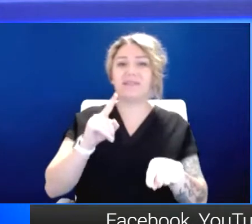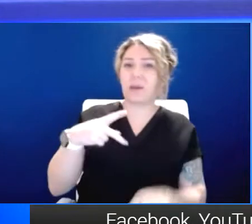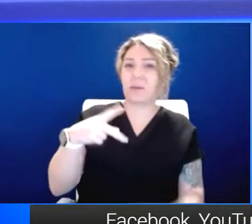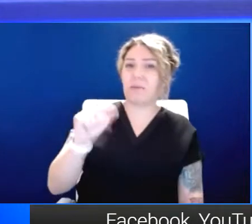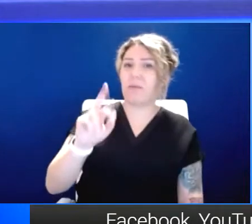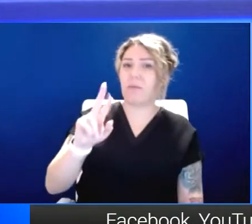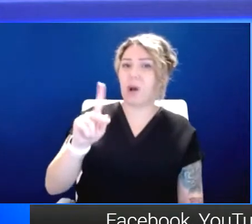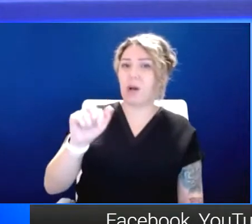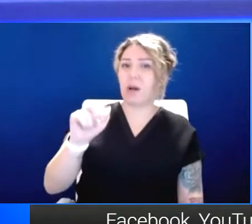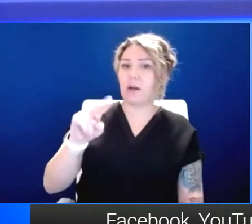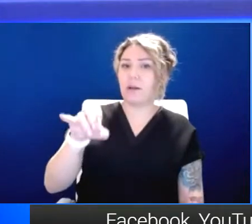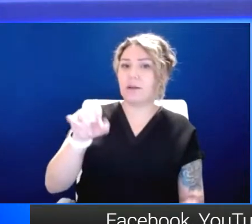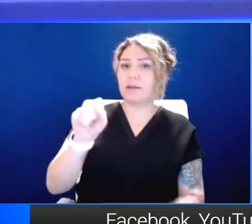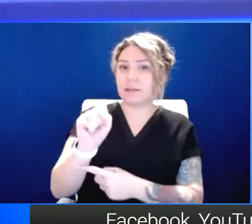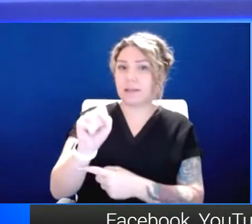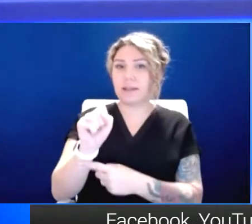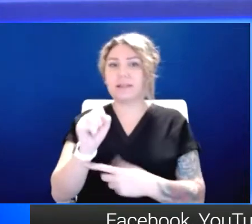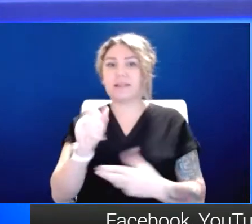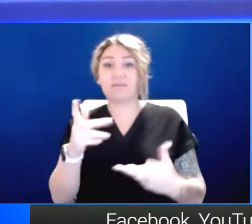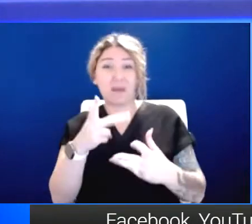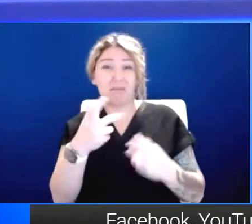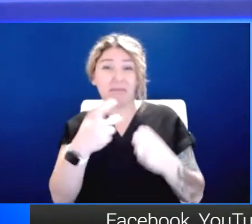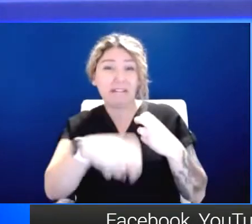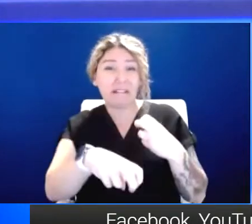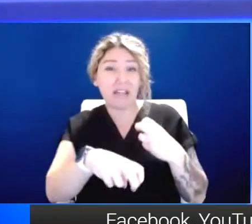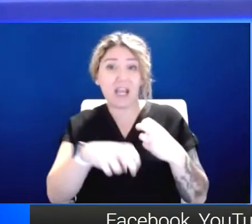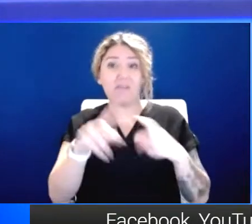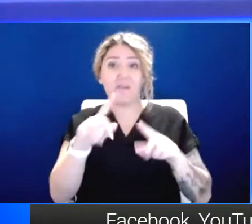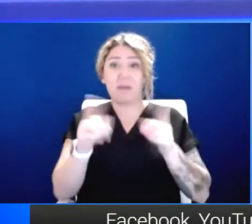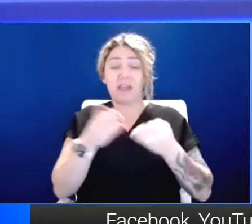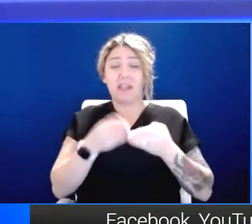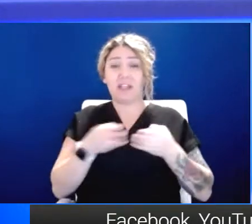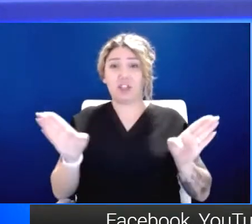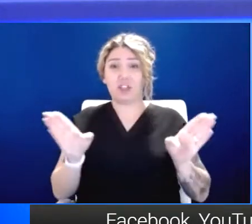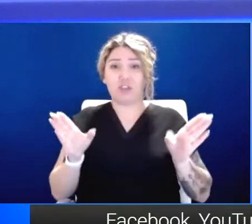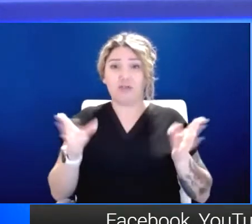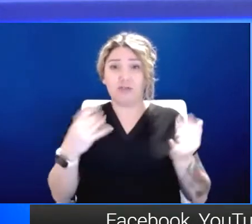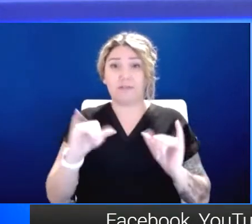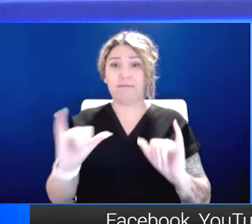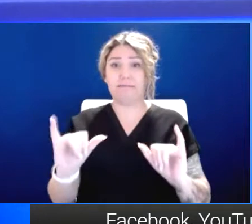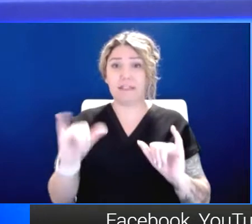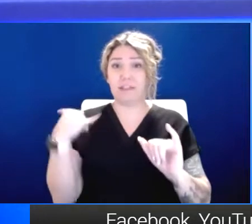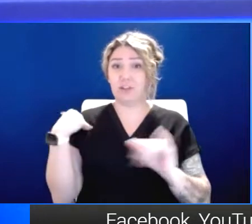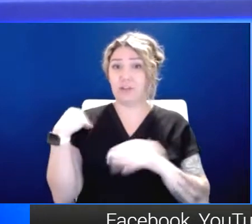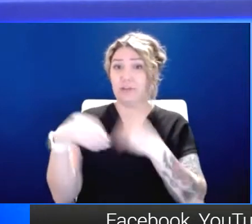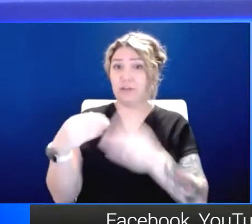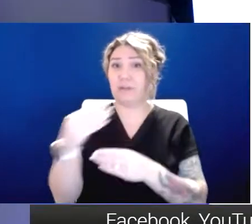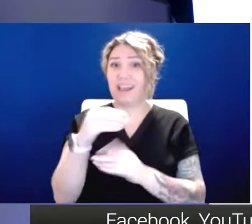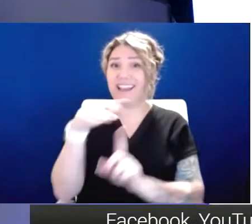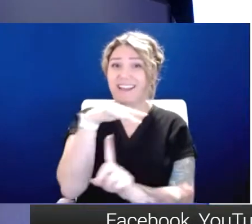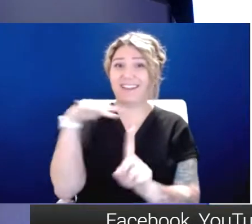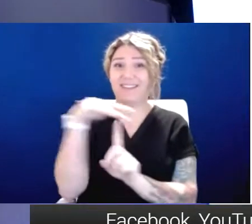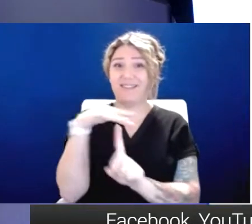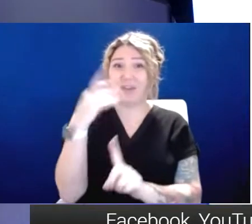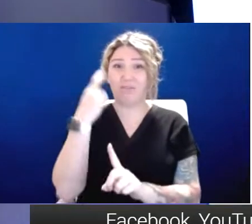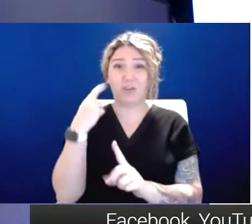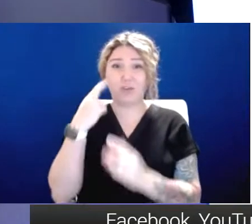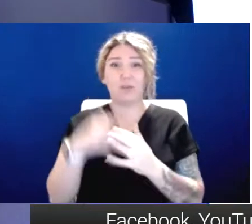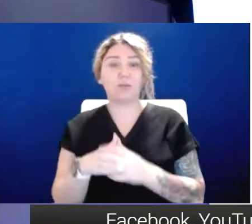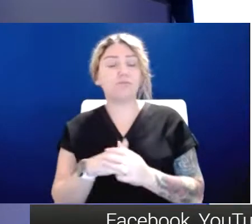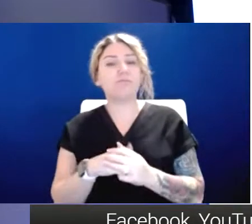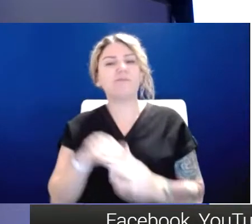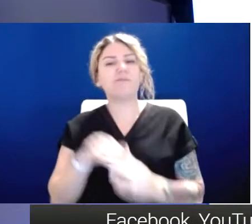particular individual, it may be difficult to say, but in general, it is still genetic and environmental factors. Isaac wants to know, how is